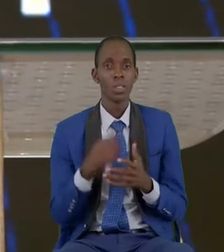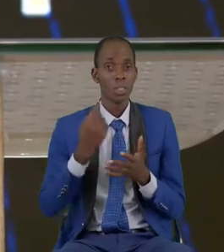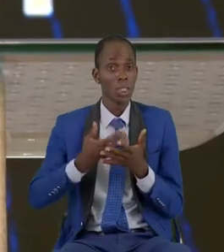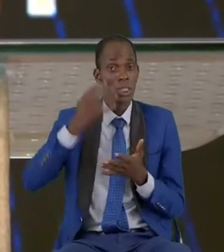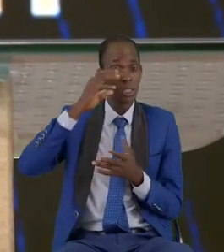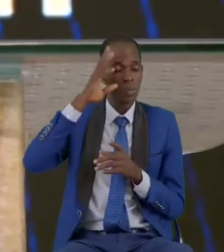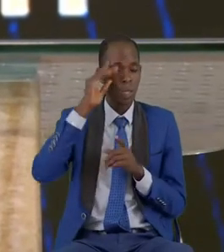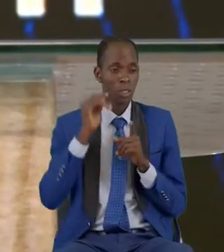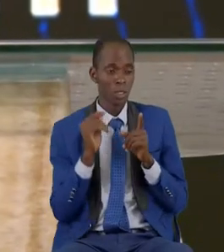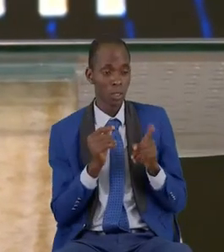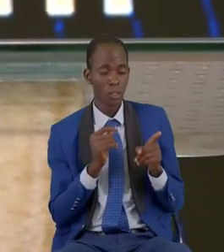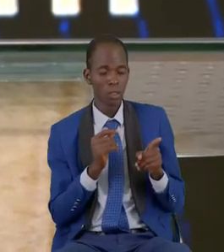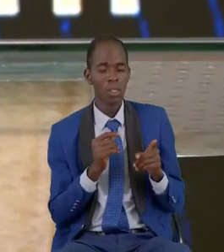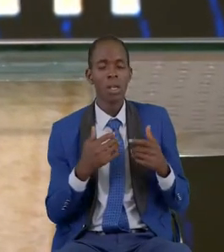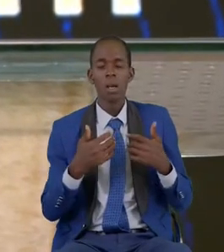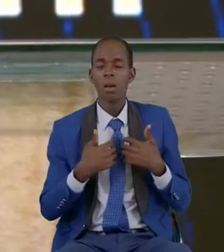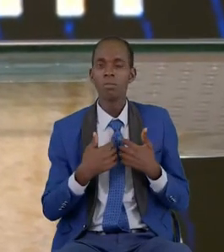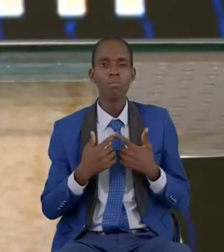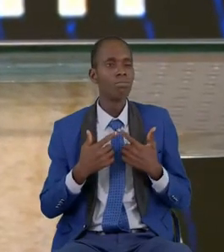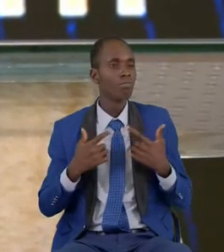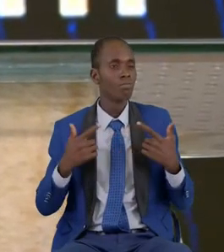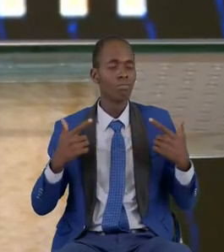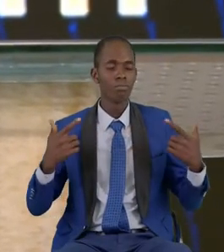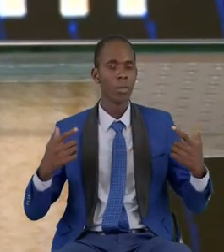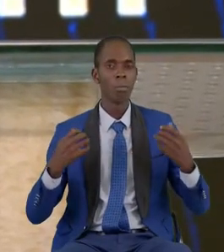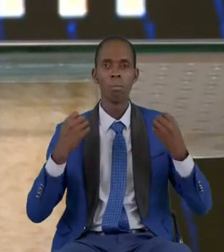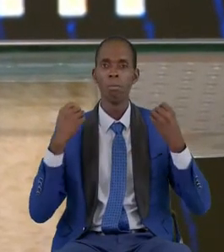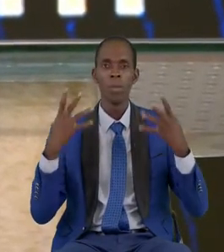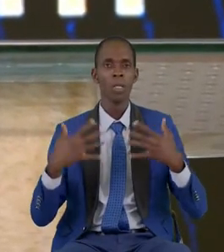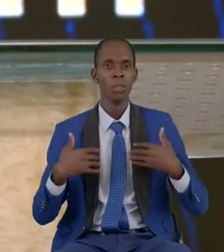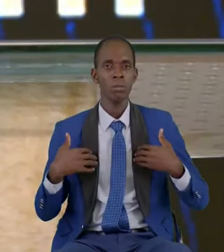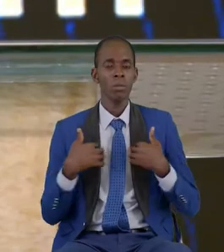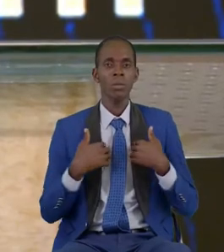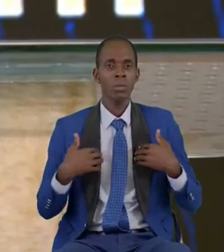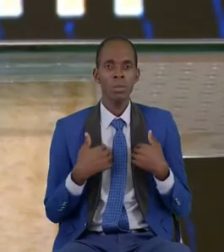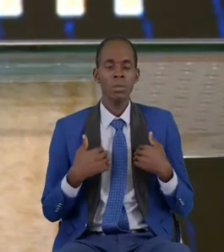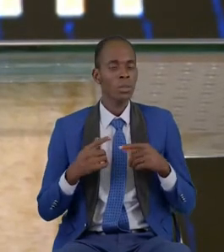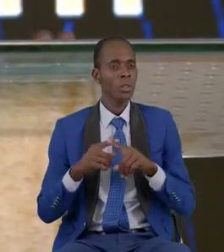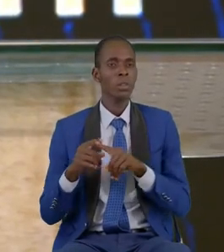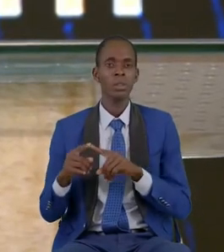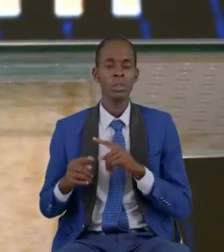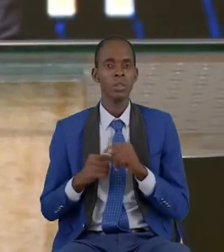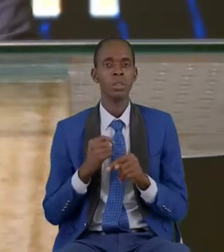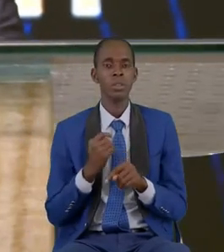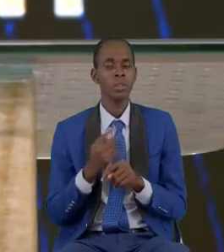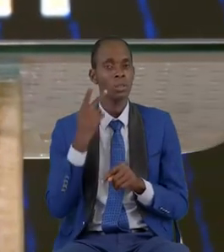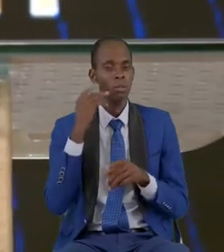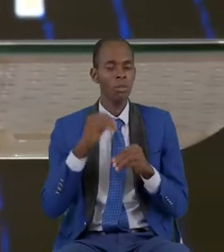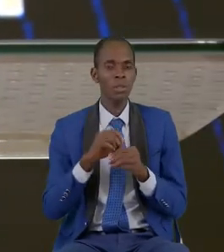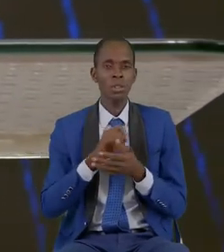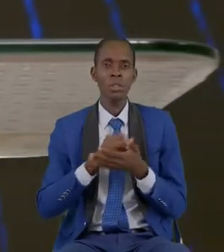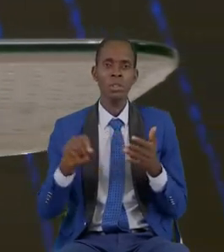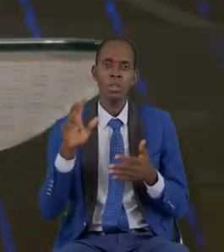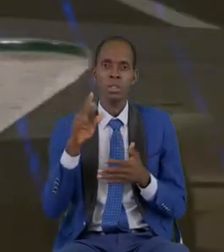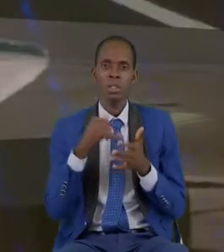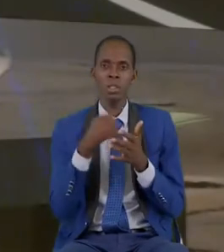had exceeding many flocks and herds. Verse 3. Verse 3 says,